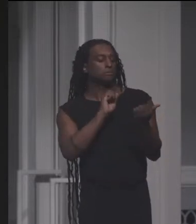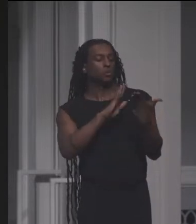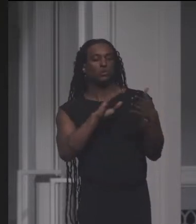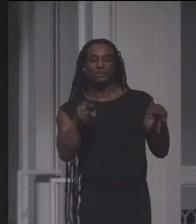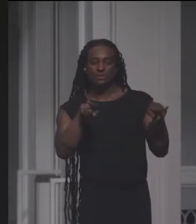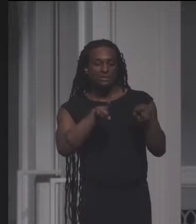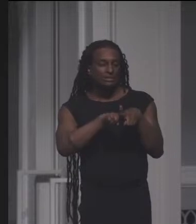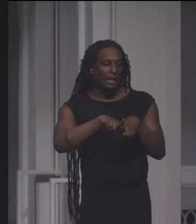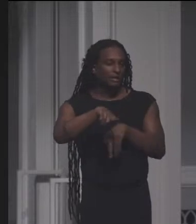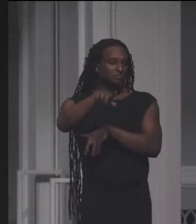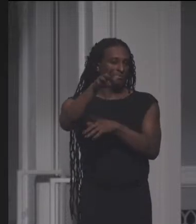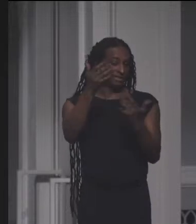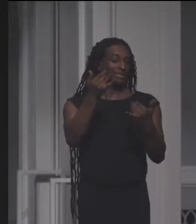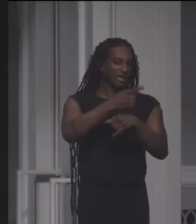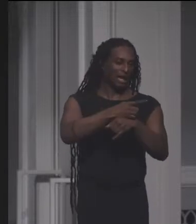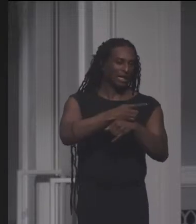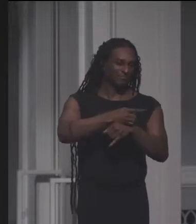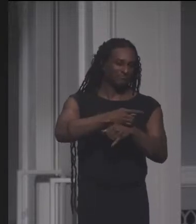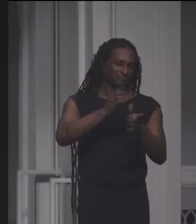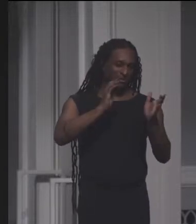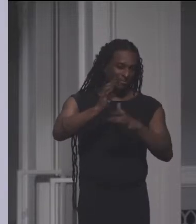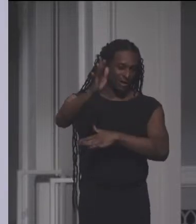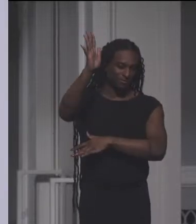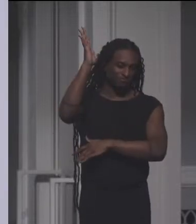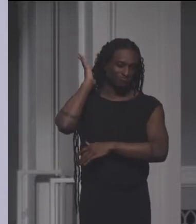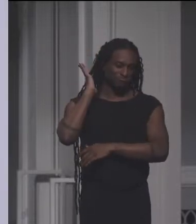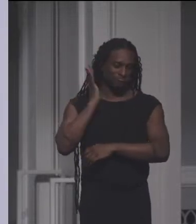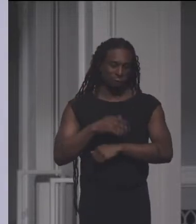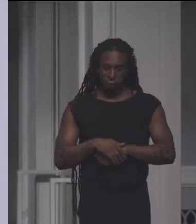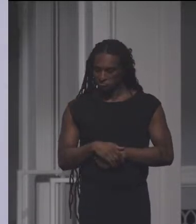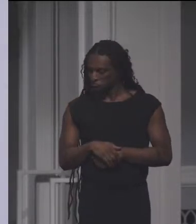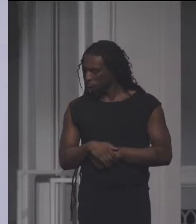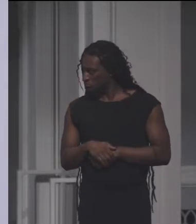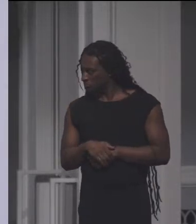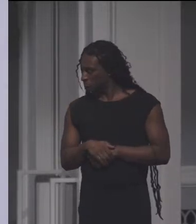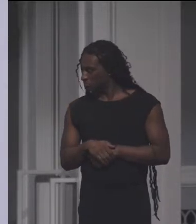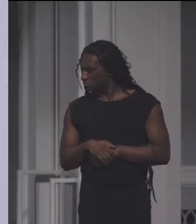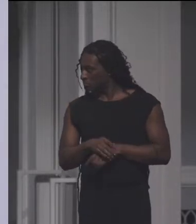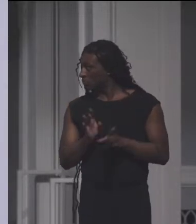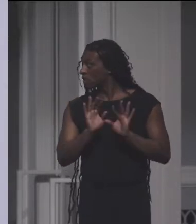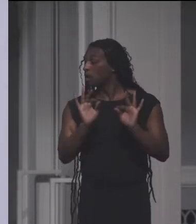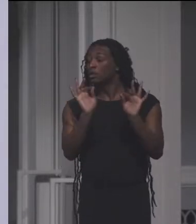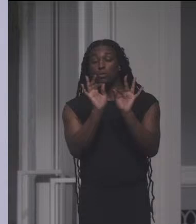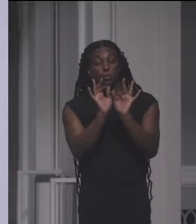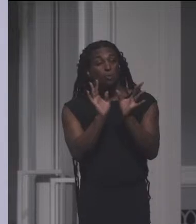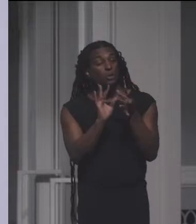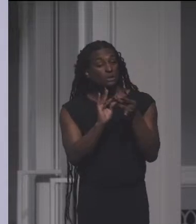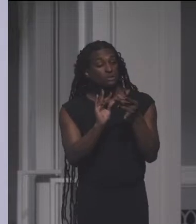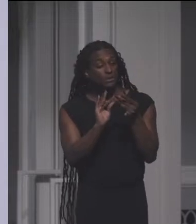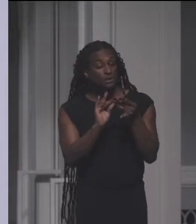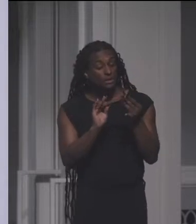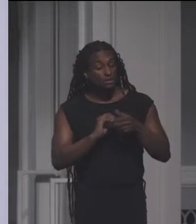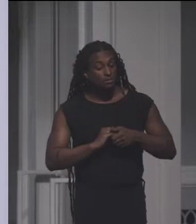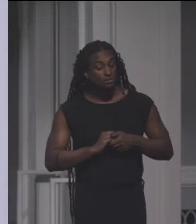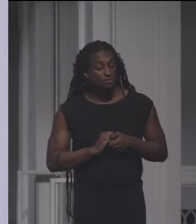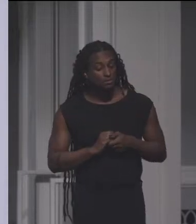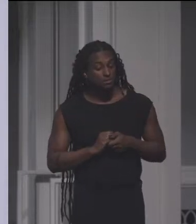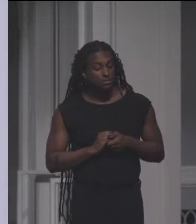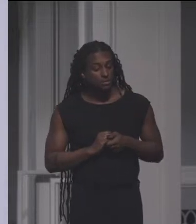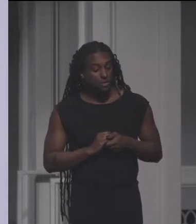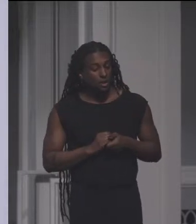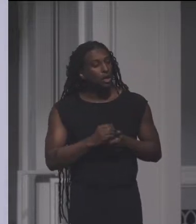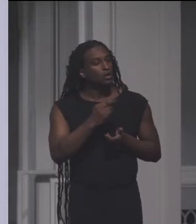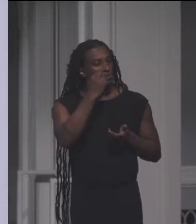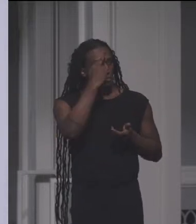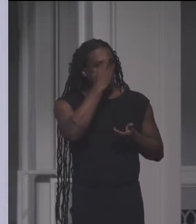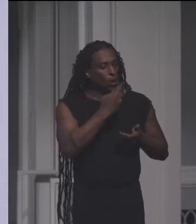as it is today. Mm-hmm. And I think it's important to mention here the work of Mary Beard on Roman England,